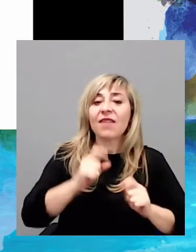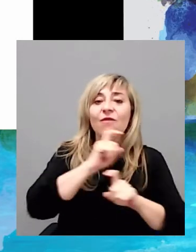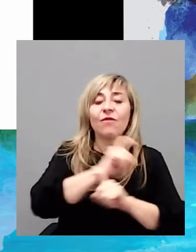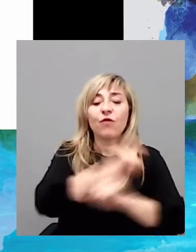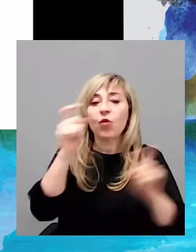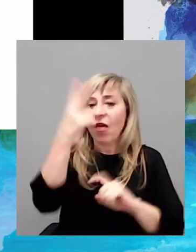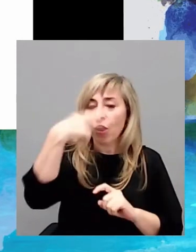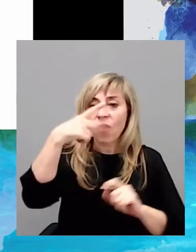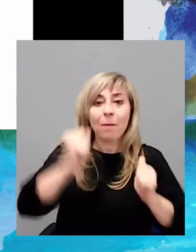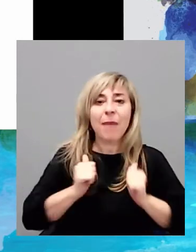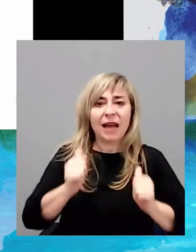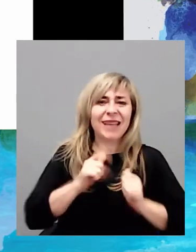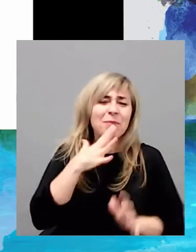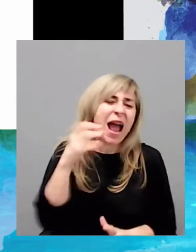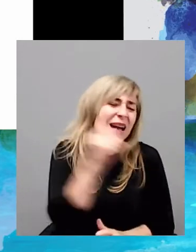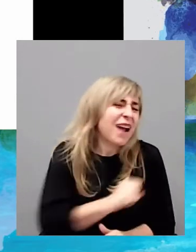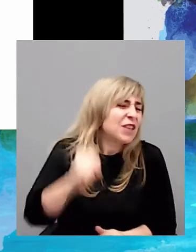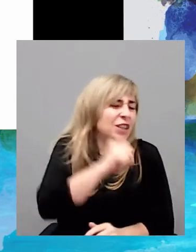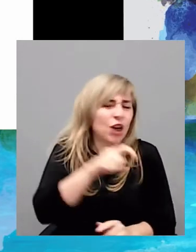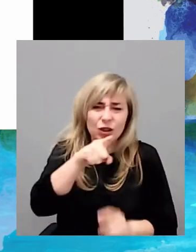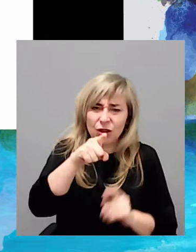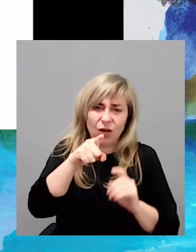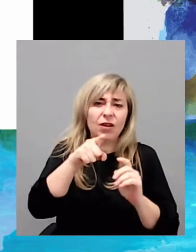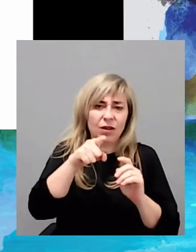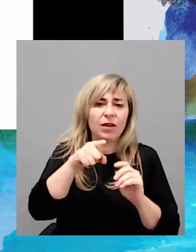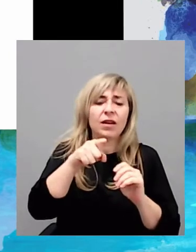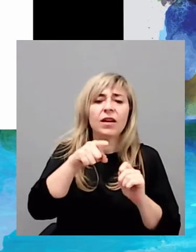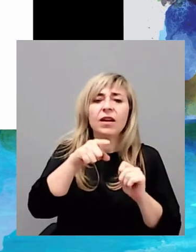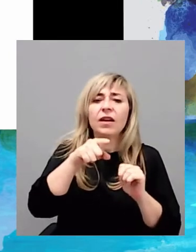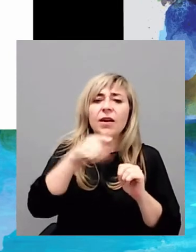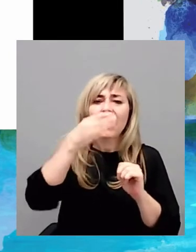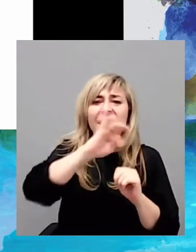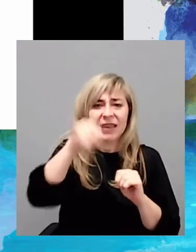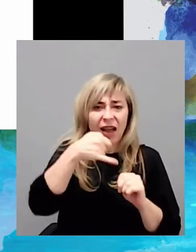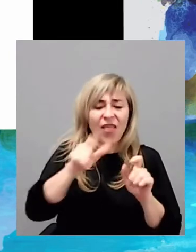And I've been working in the master's degree through the Onte Foundation,